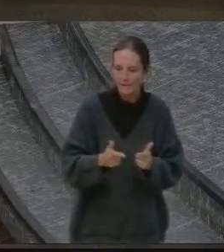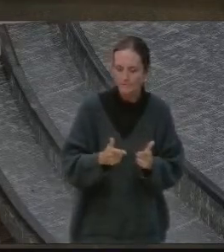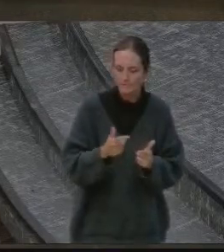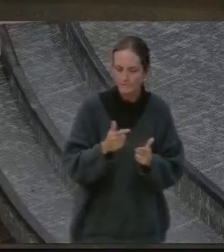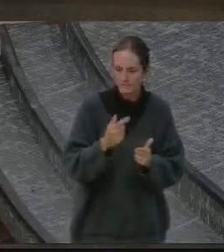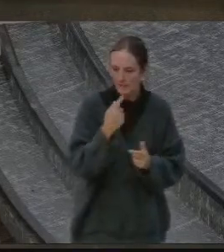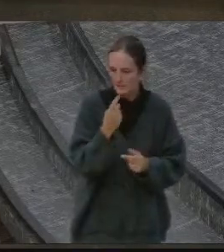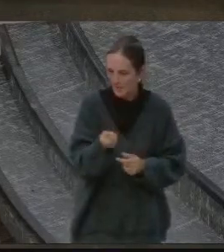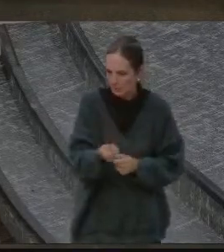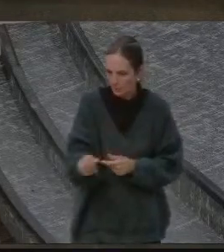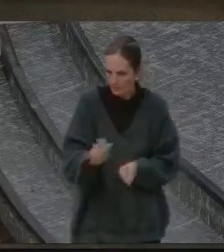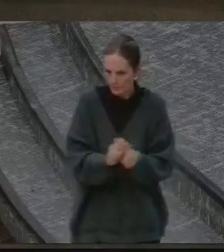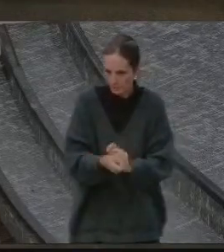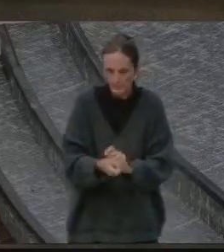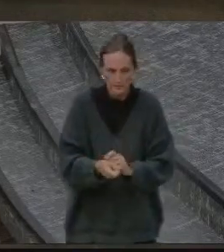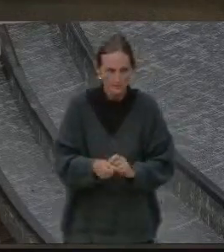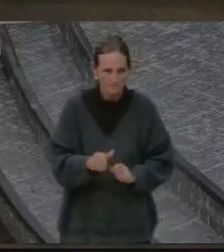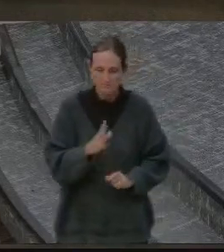would be great.